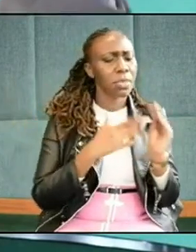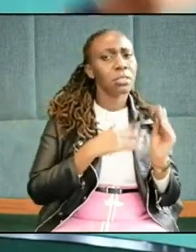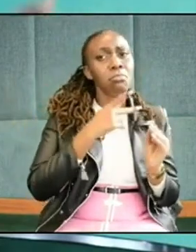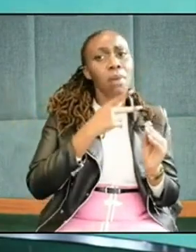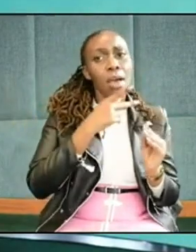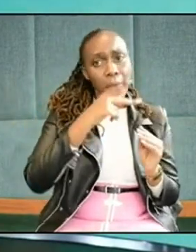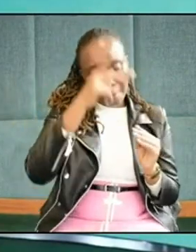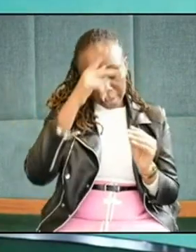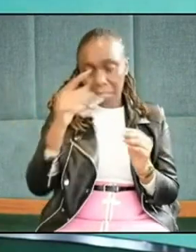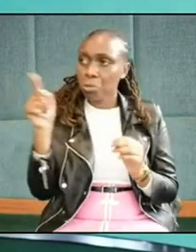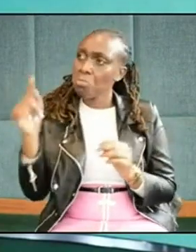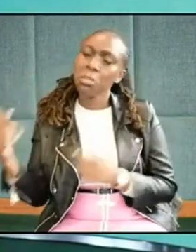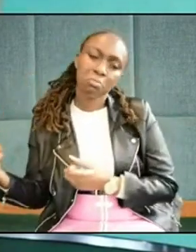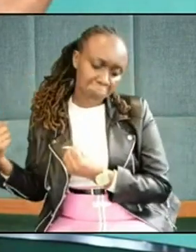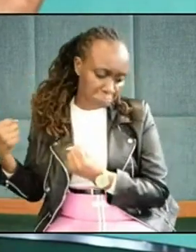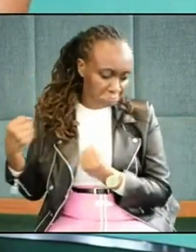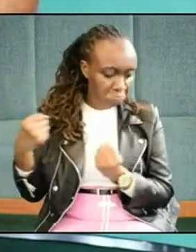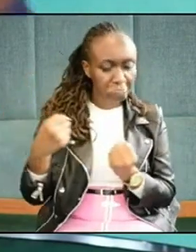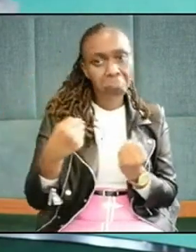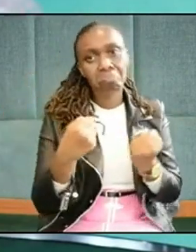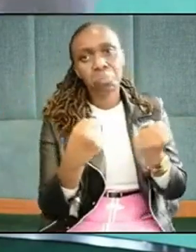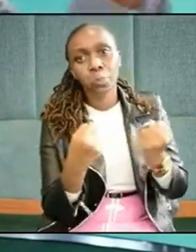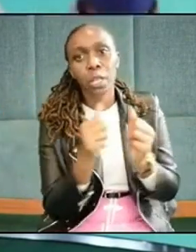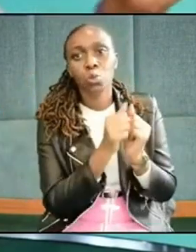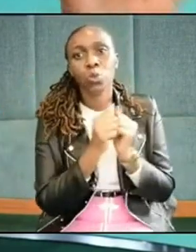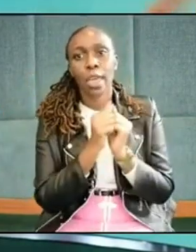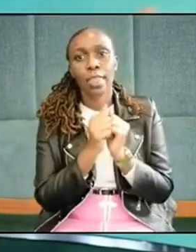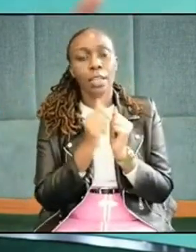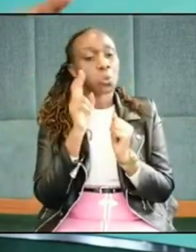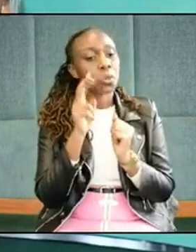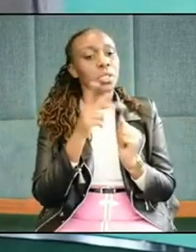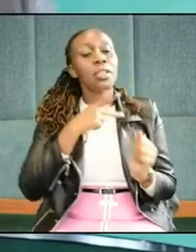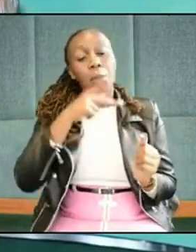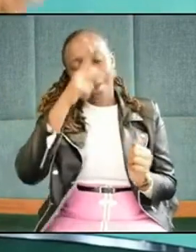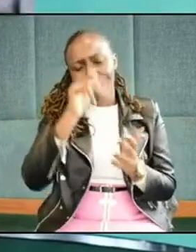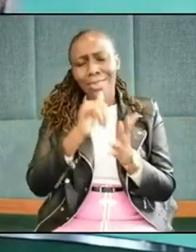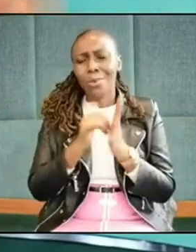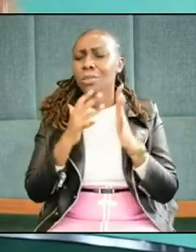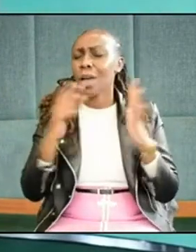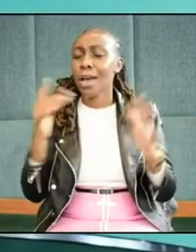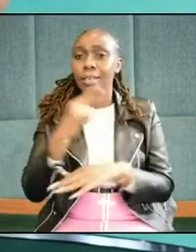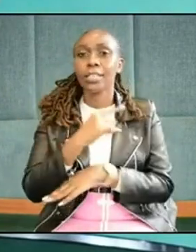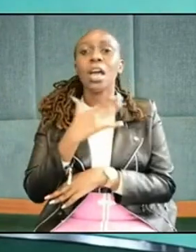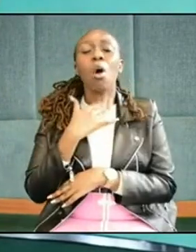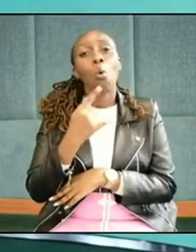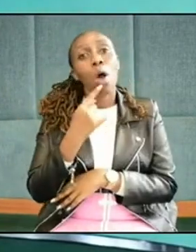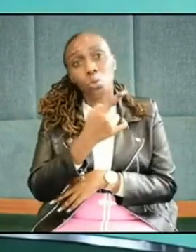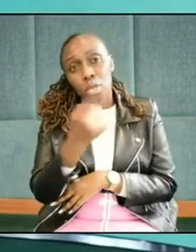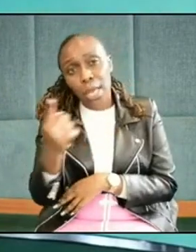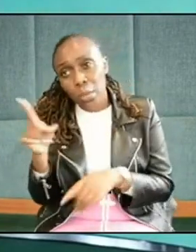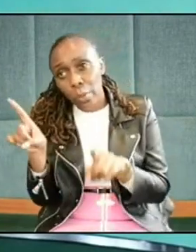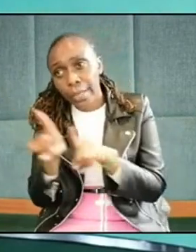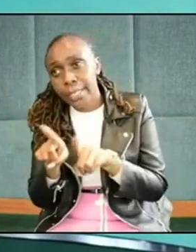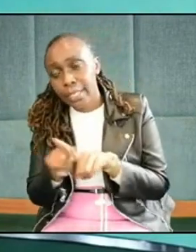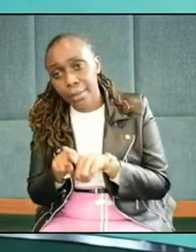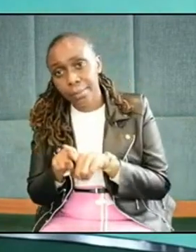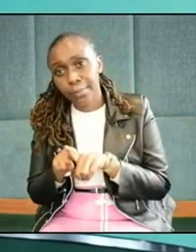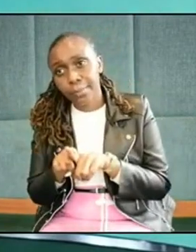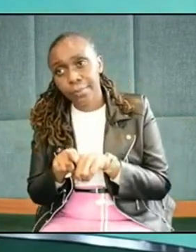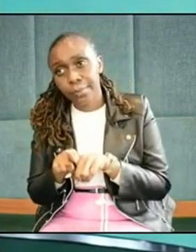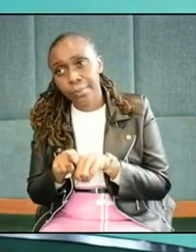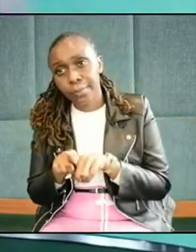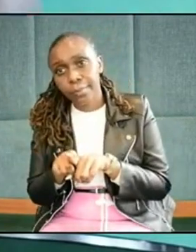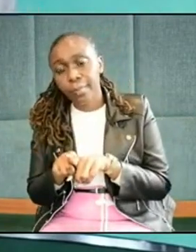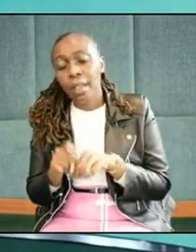with her to go and meet the parents. And I tell you, it was a great day that day. I want to say to you today, the word